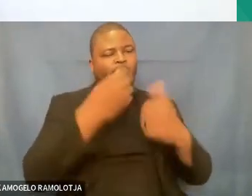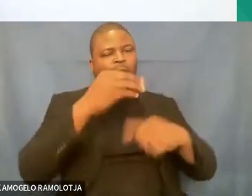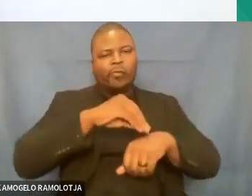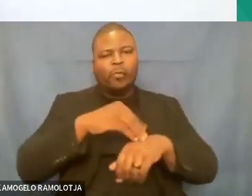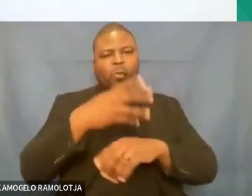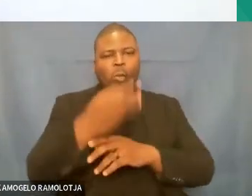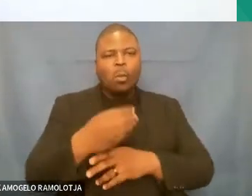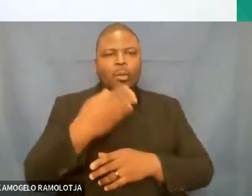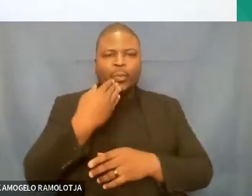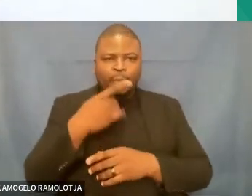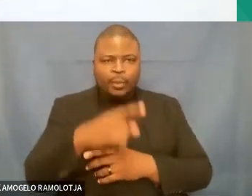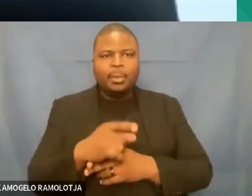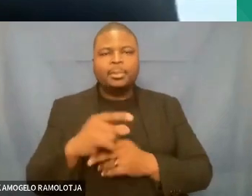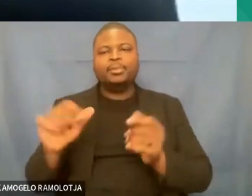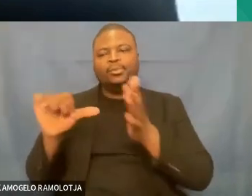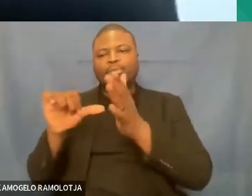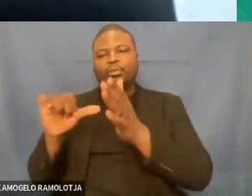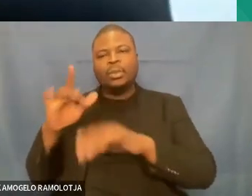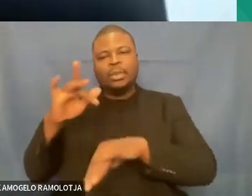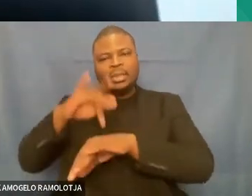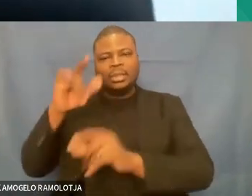Thank you so much, Mmbatho. Over to you.